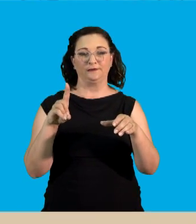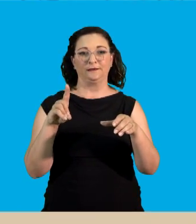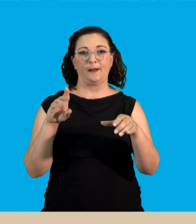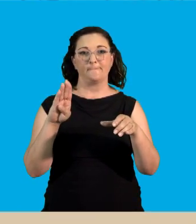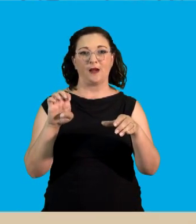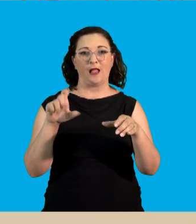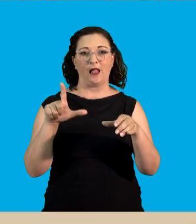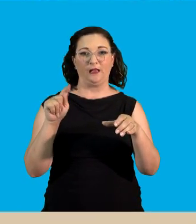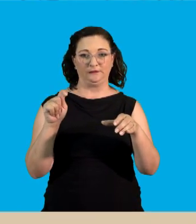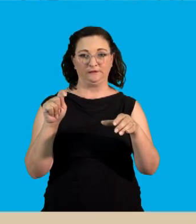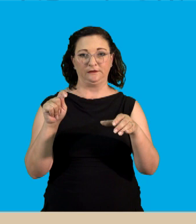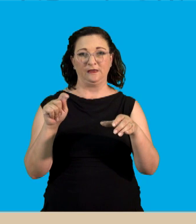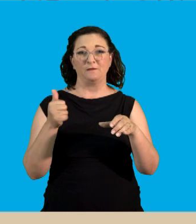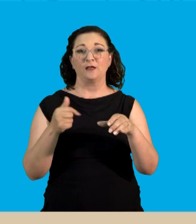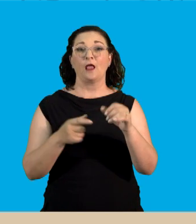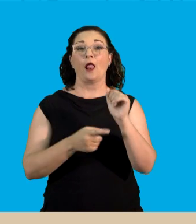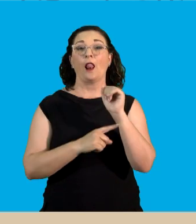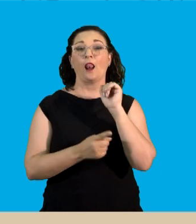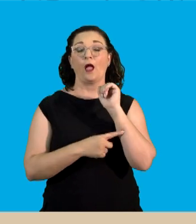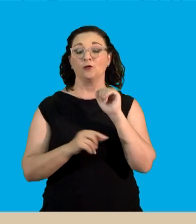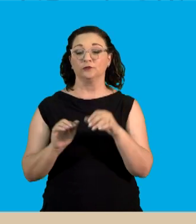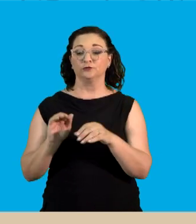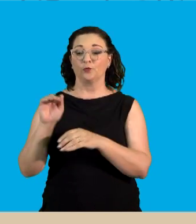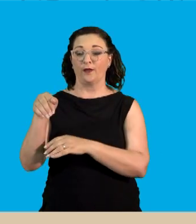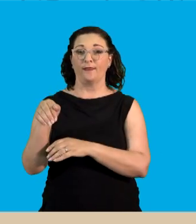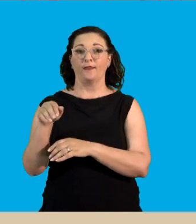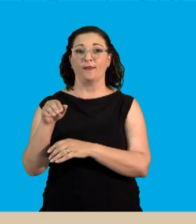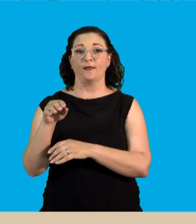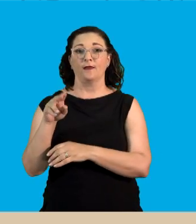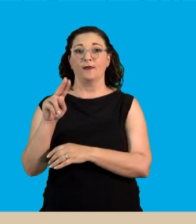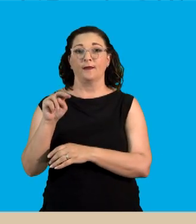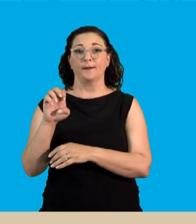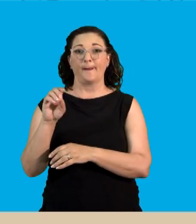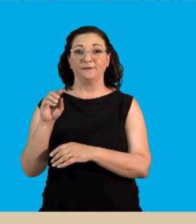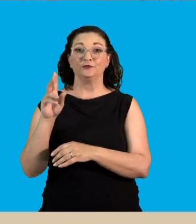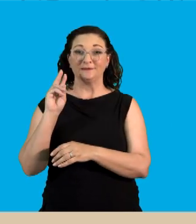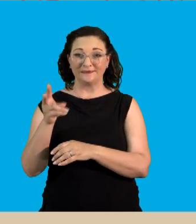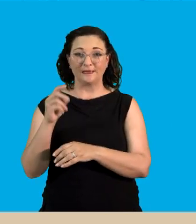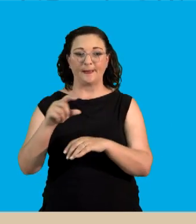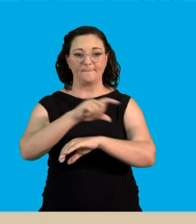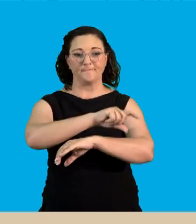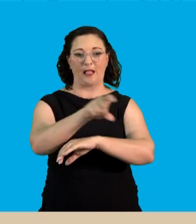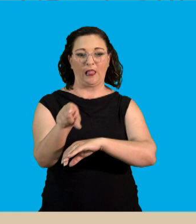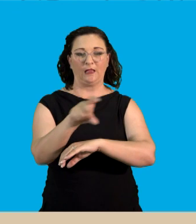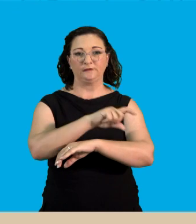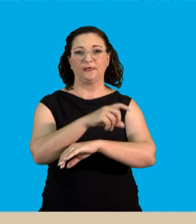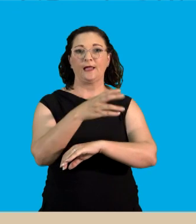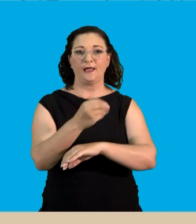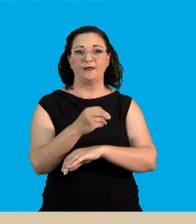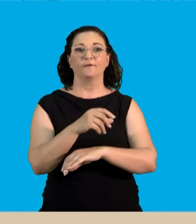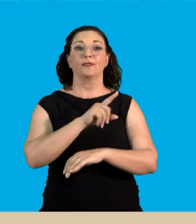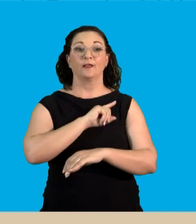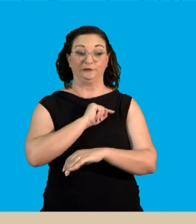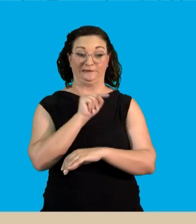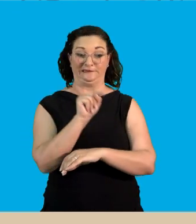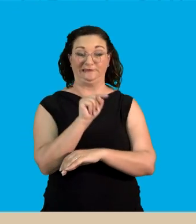gaseous planet, remember the last planet there is Neptune. Just beyond Neptune, as you can see, I have another belt there. This belt is